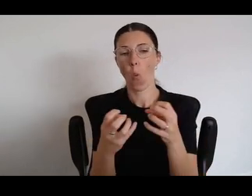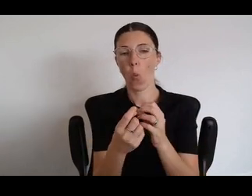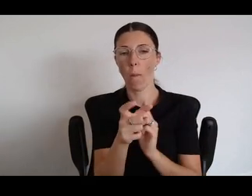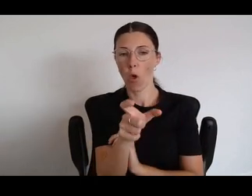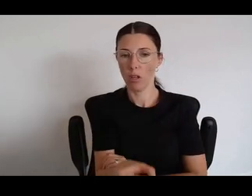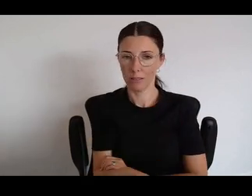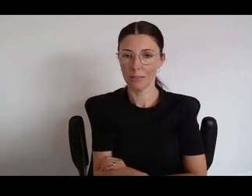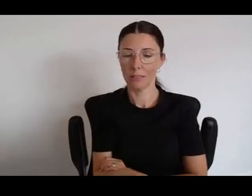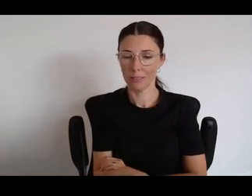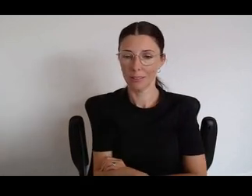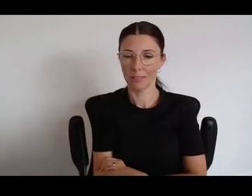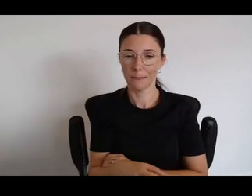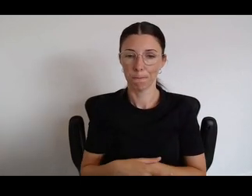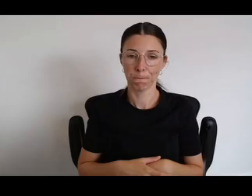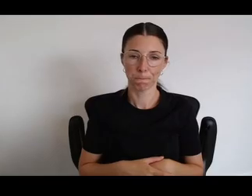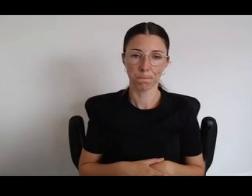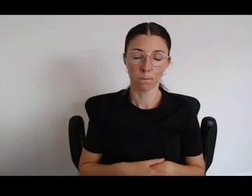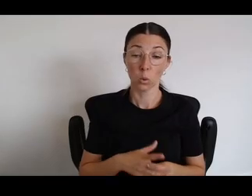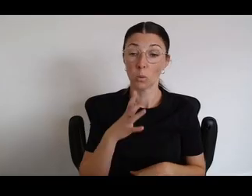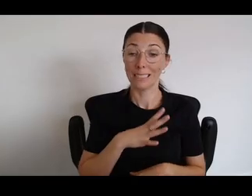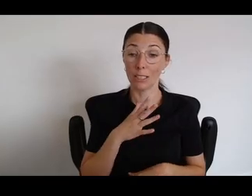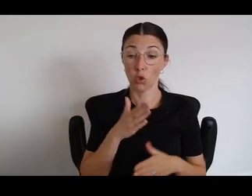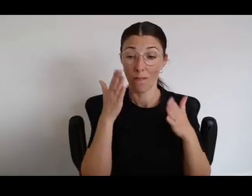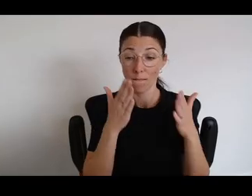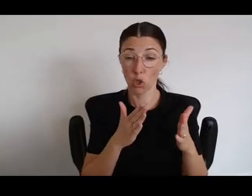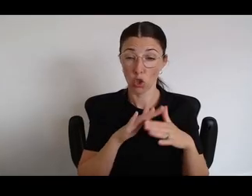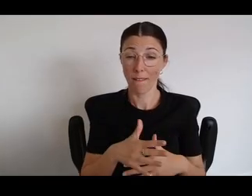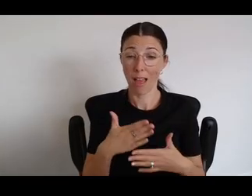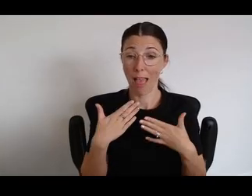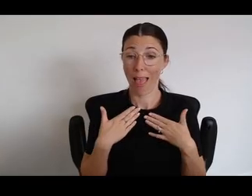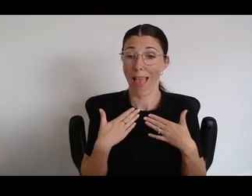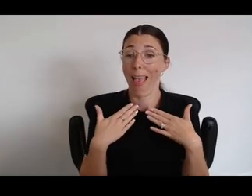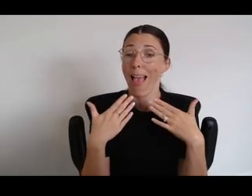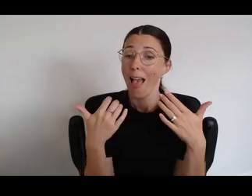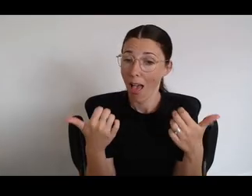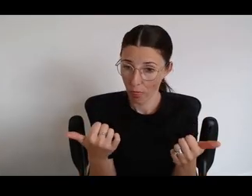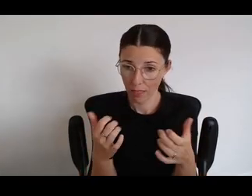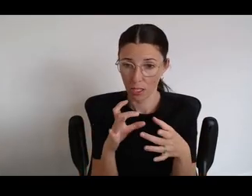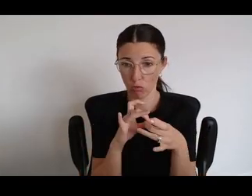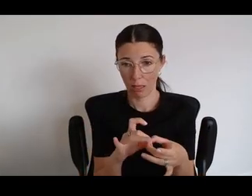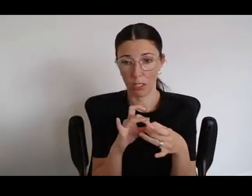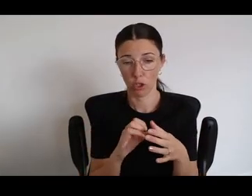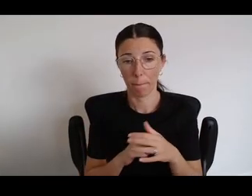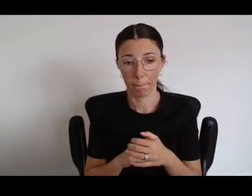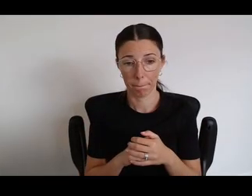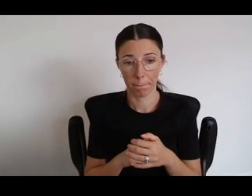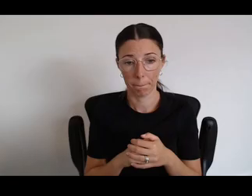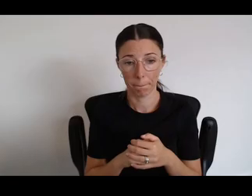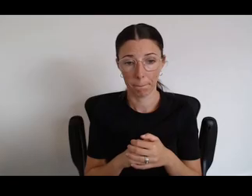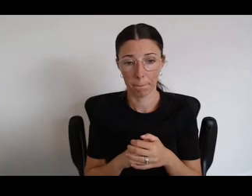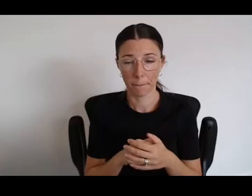very differently. So we need to focus on healthy relationships. In this country, I've been traveling. I saw last year